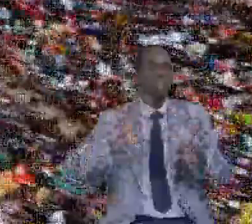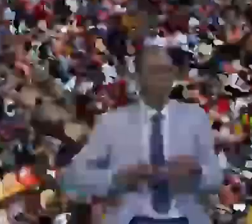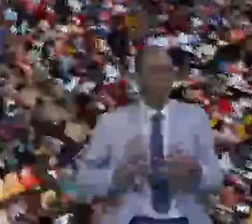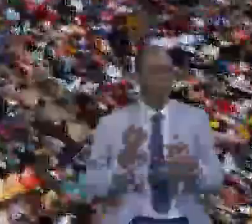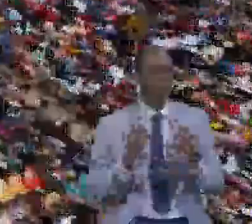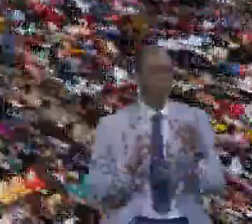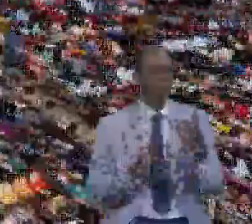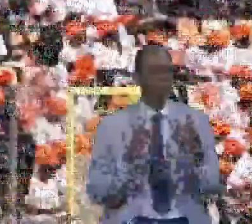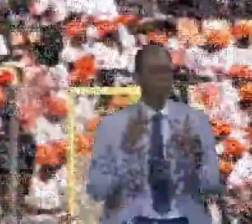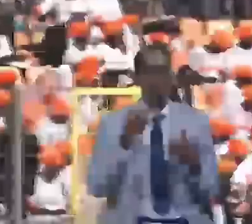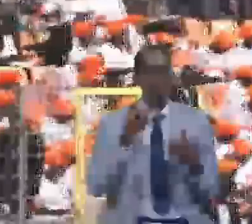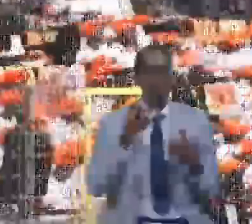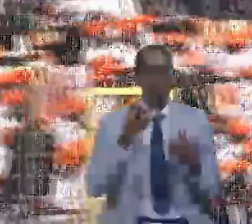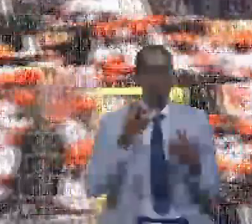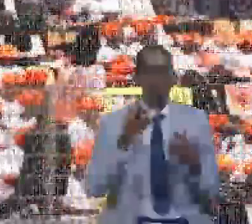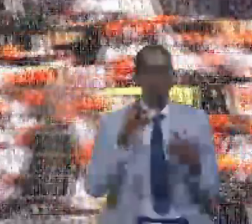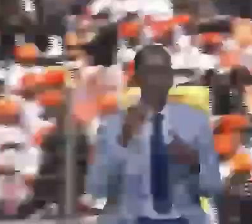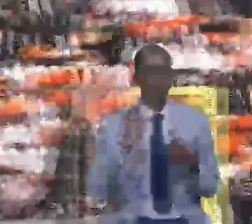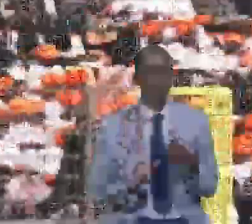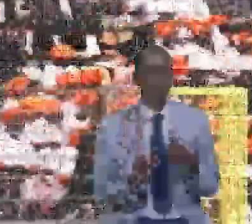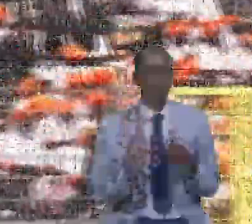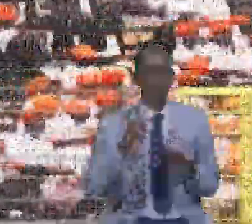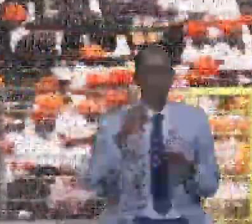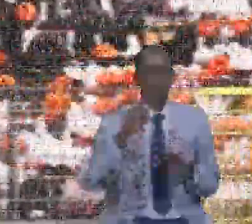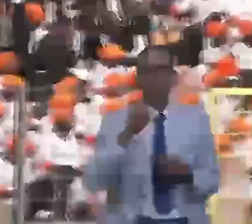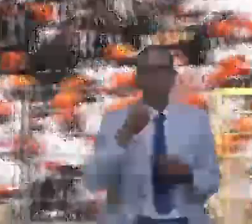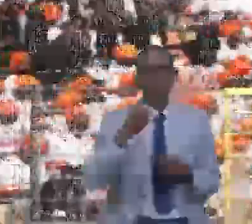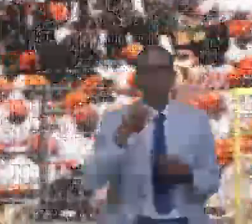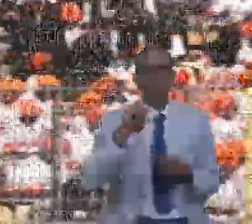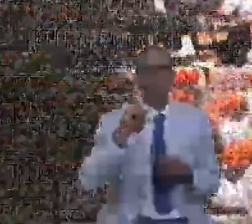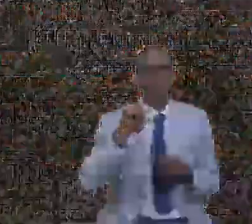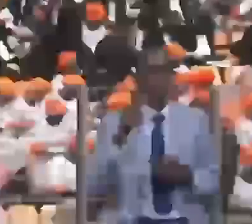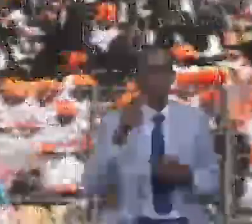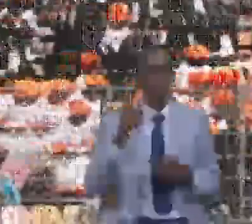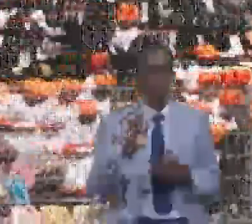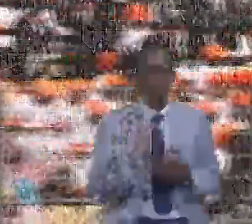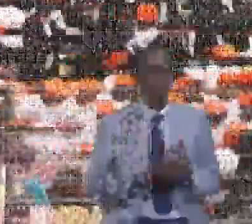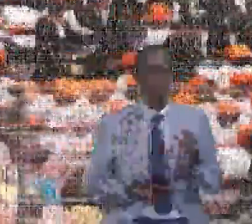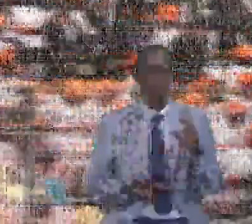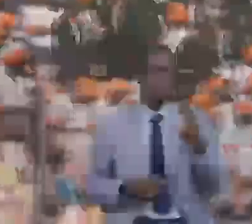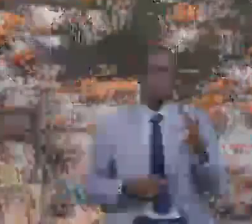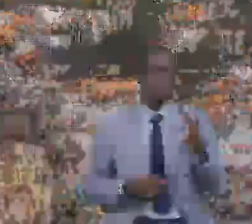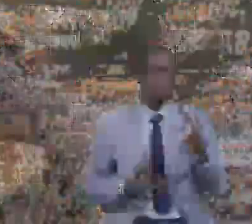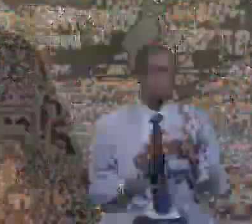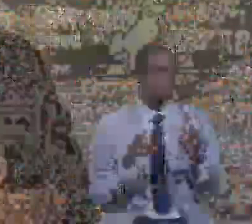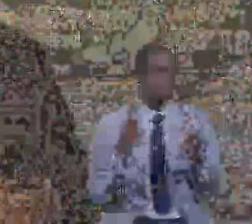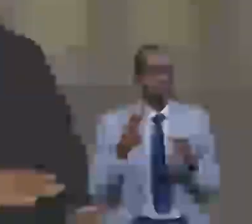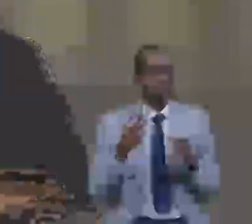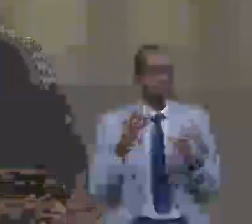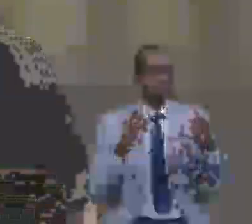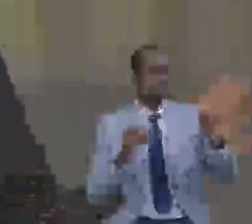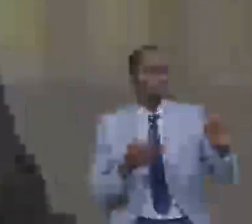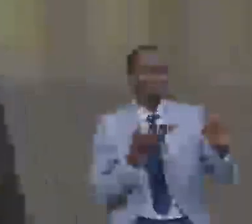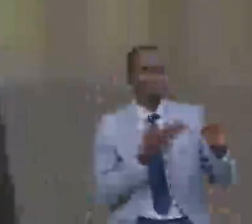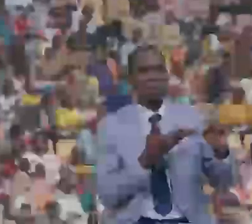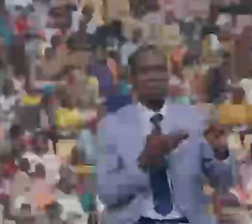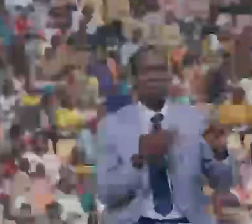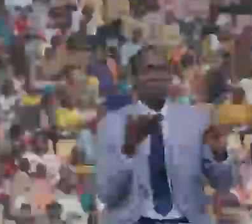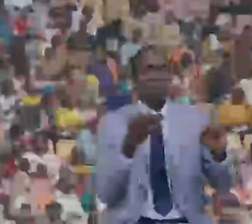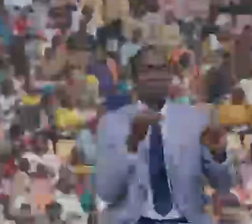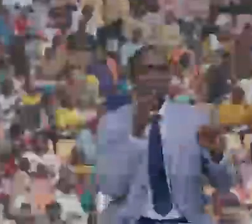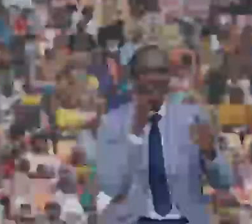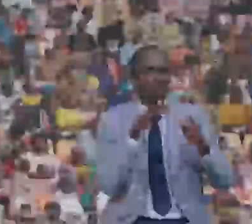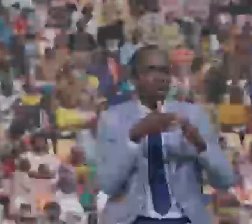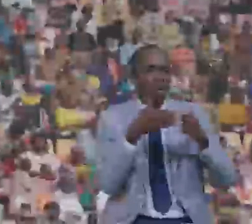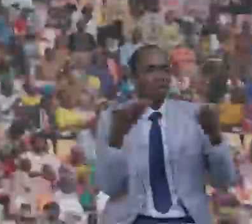an attesting conscience. We have transparency. Your life is